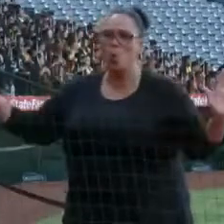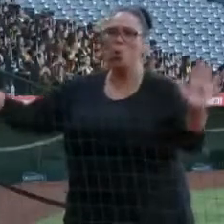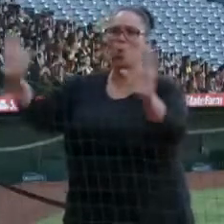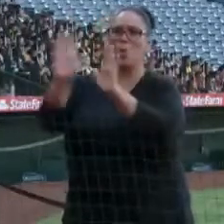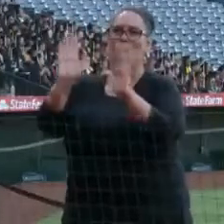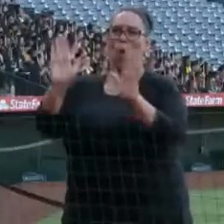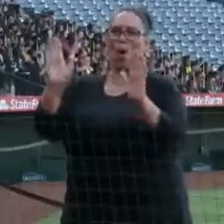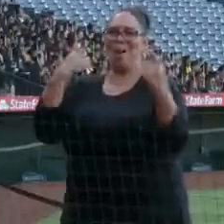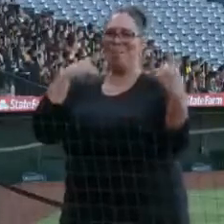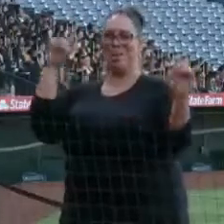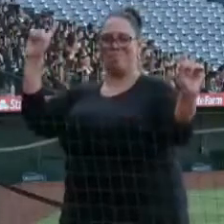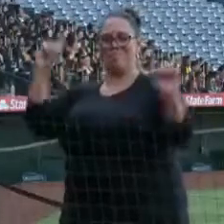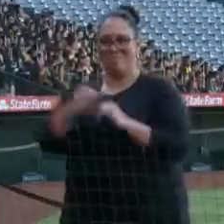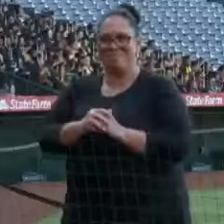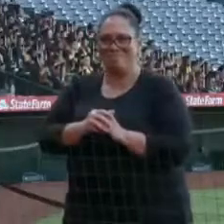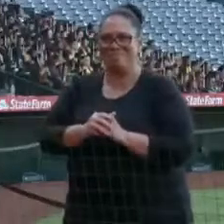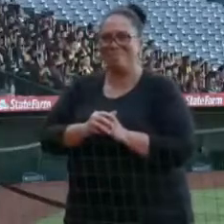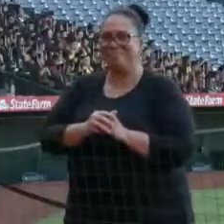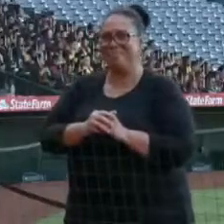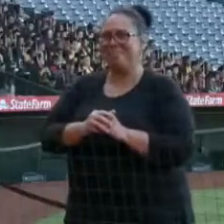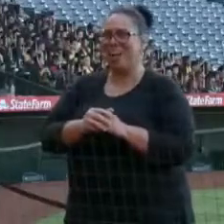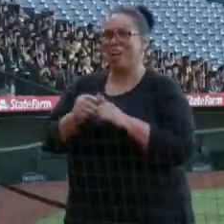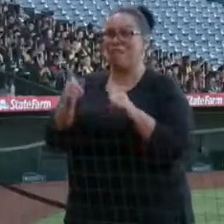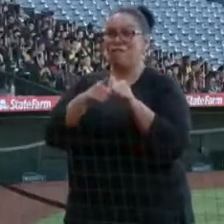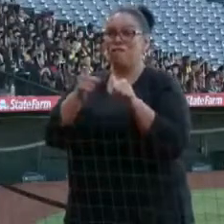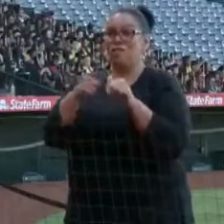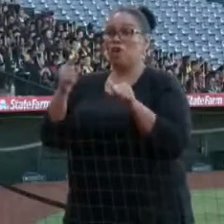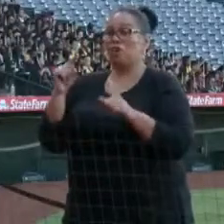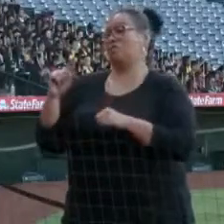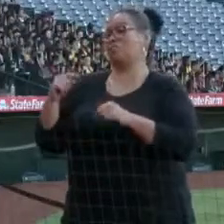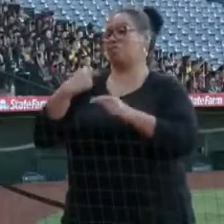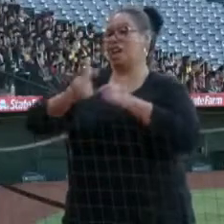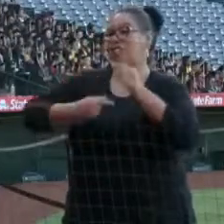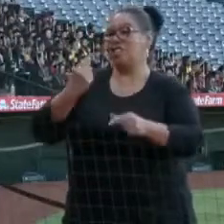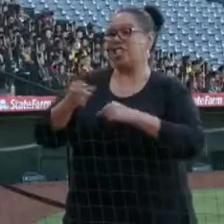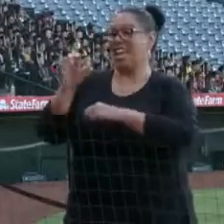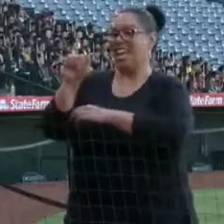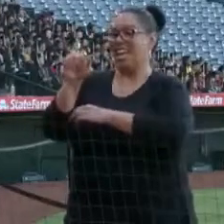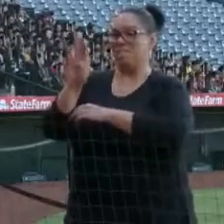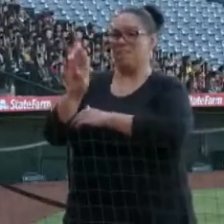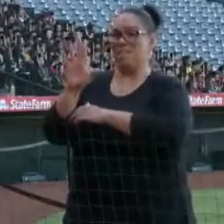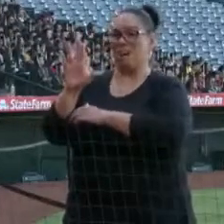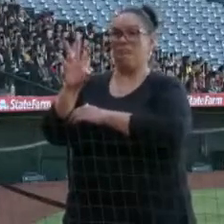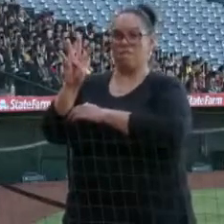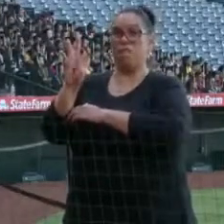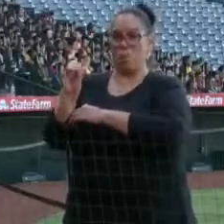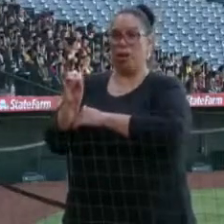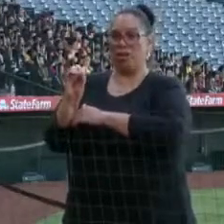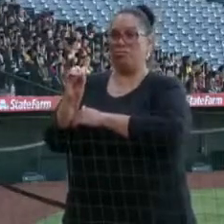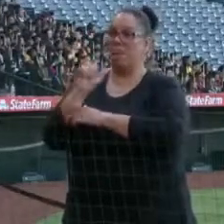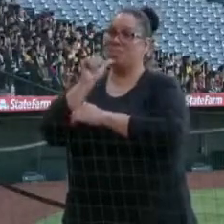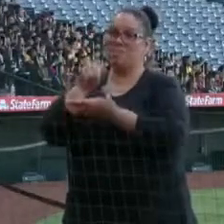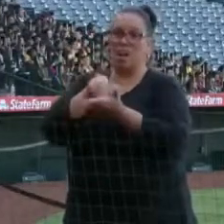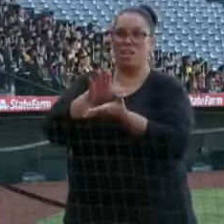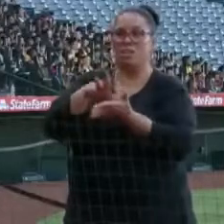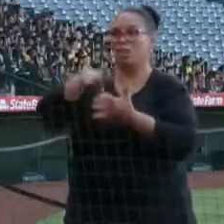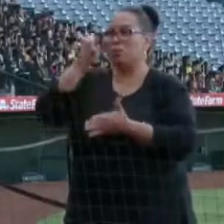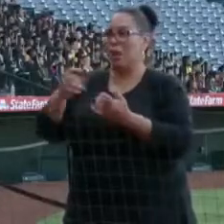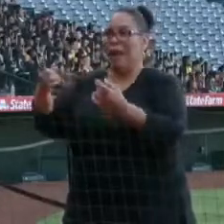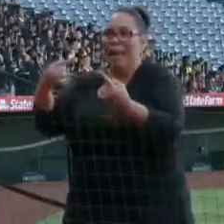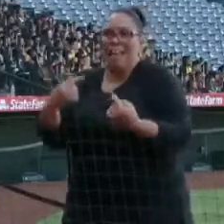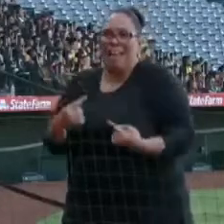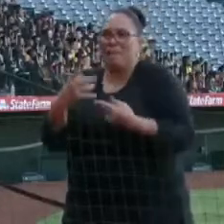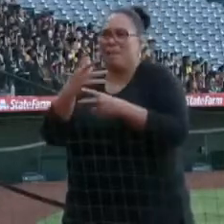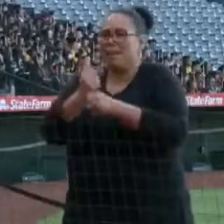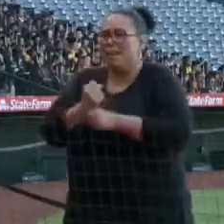accomplishment. As a first-generation AB 540 and a documented student, I came to this university to receive resources